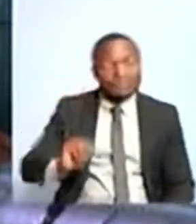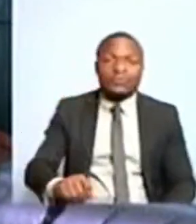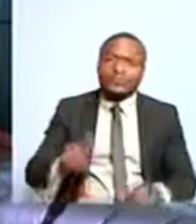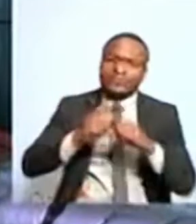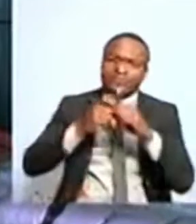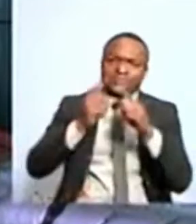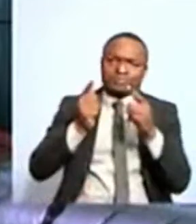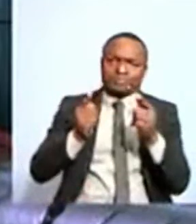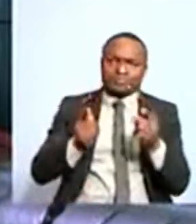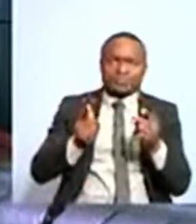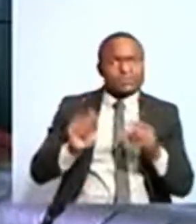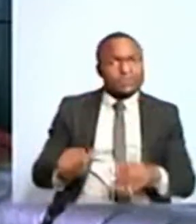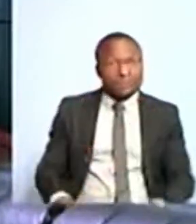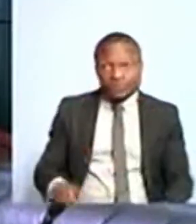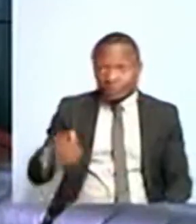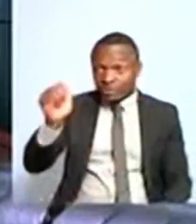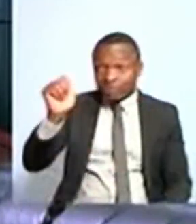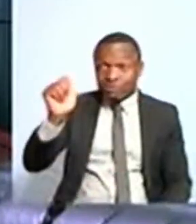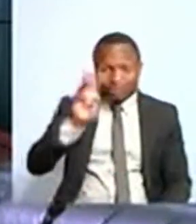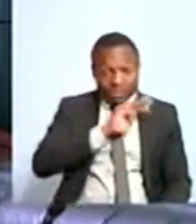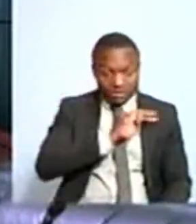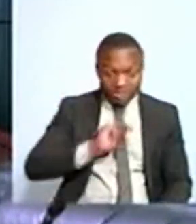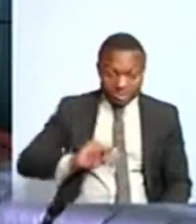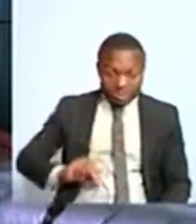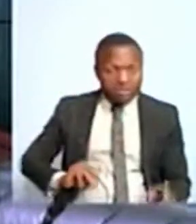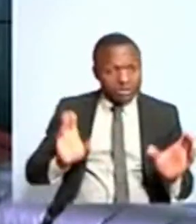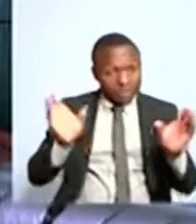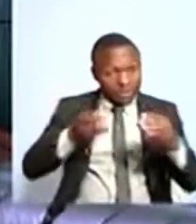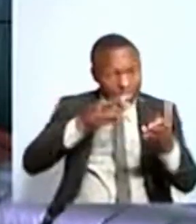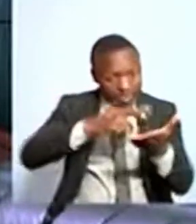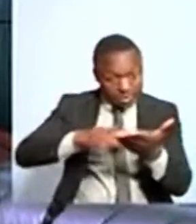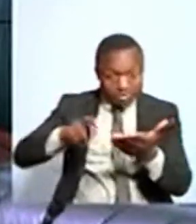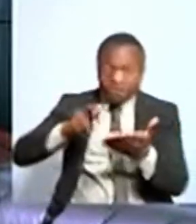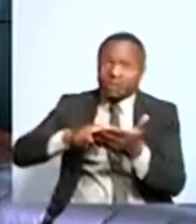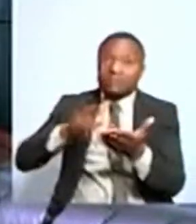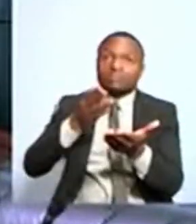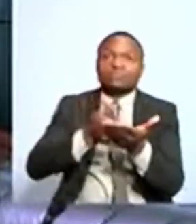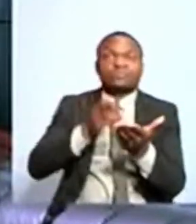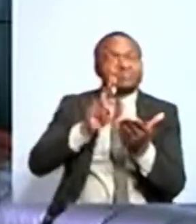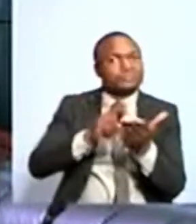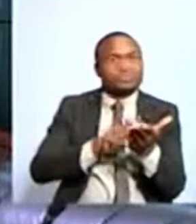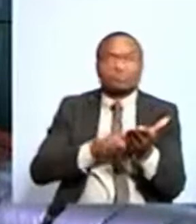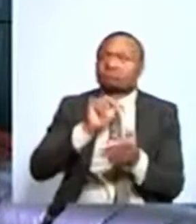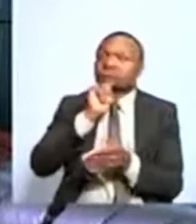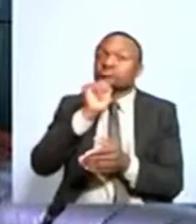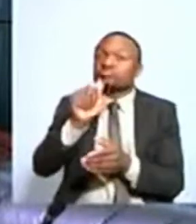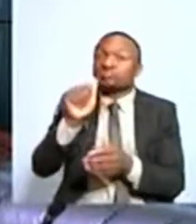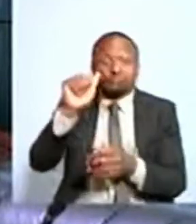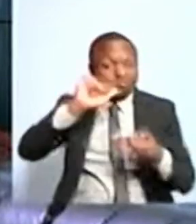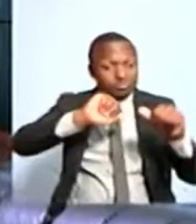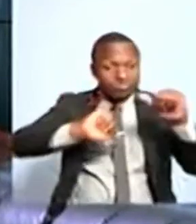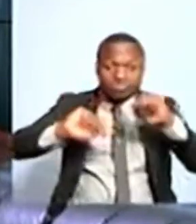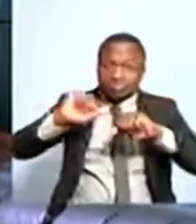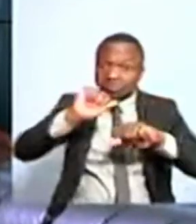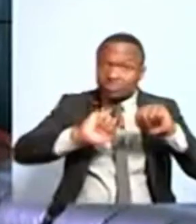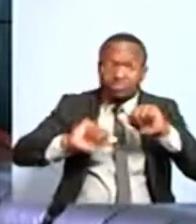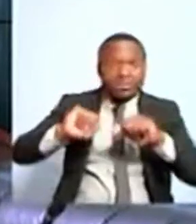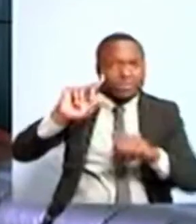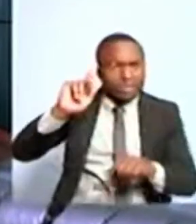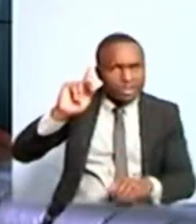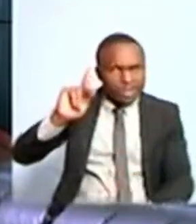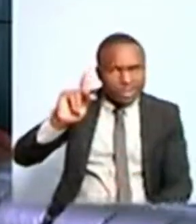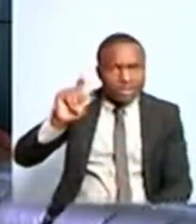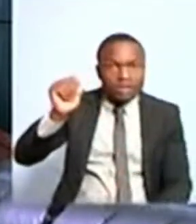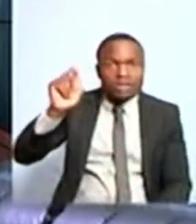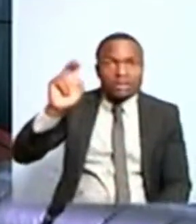Madam Speaker, I'm a member of this committee and I've read this report thoroughly. We did not audit Ngawe. We did